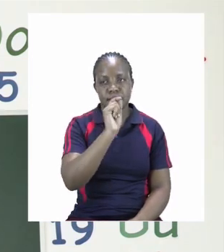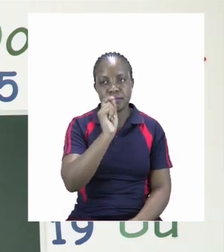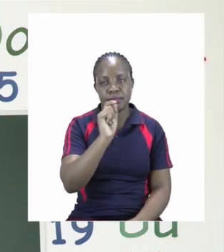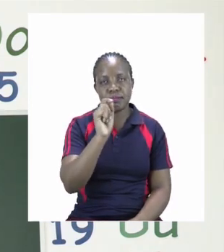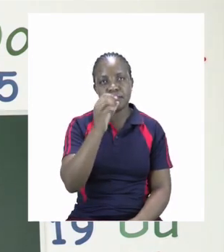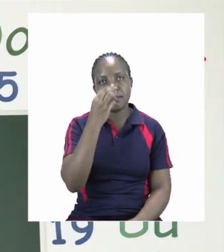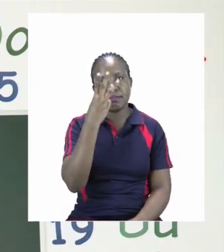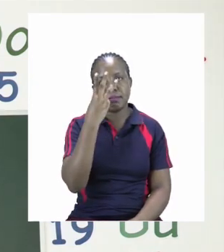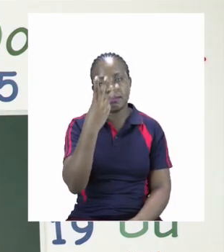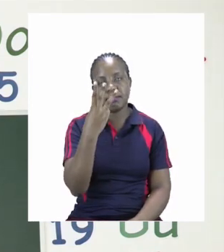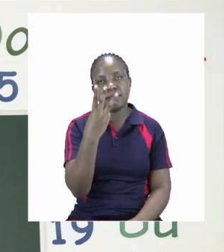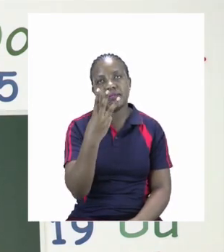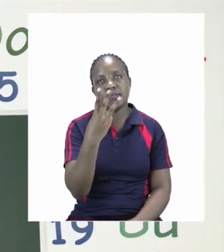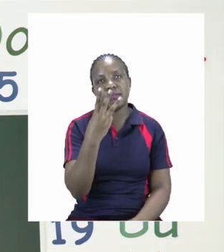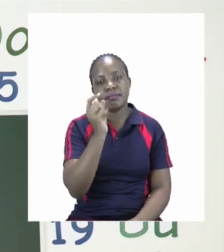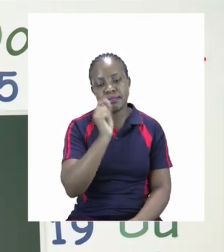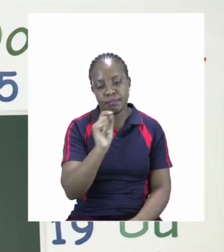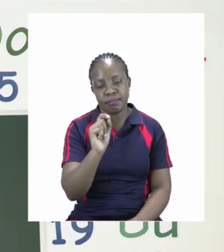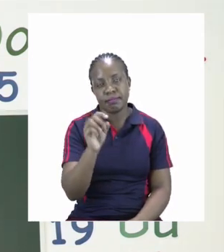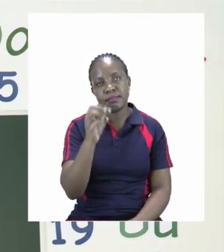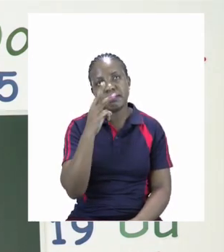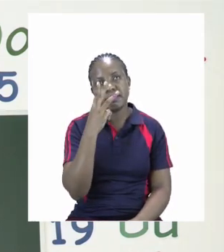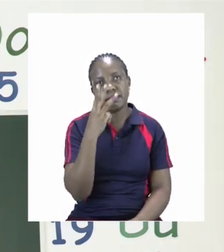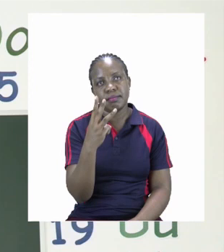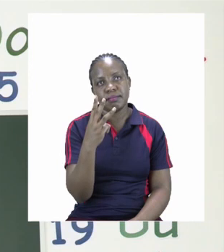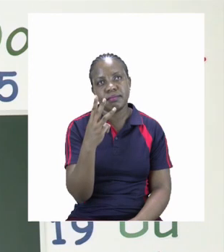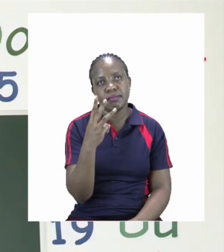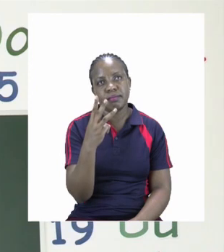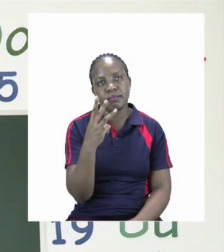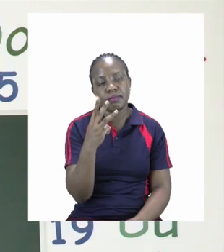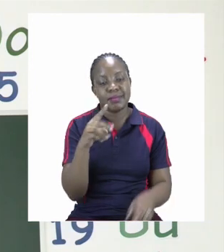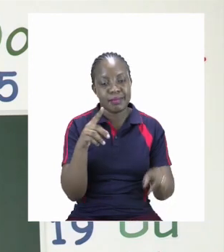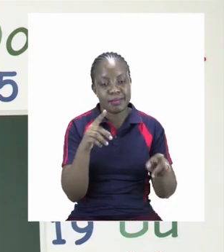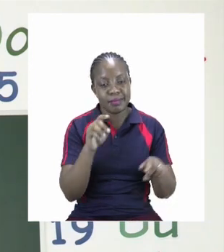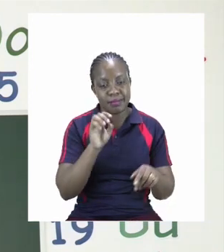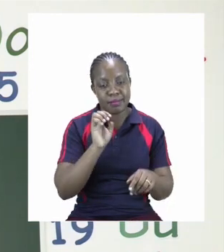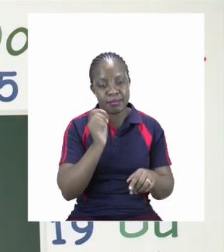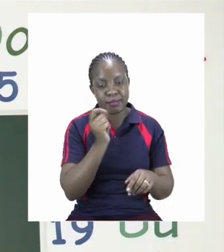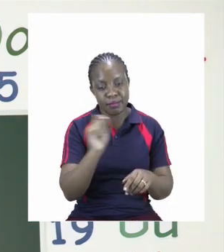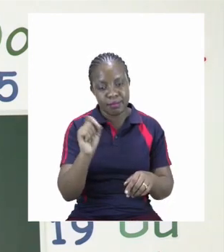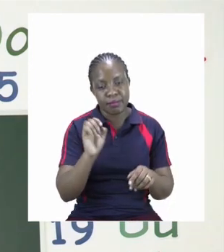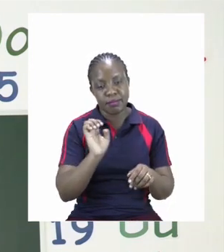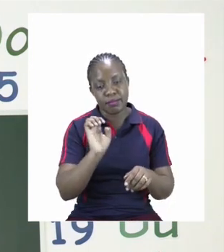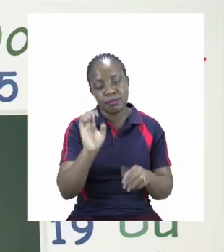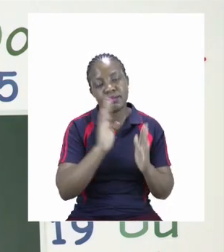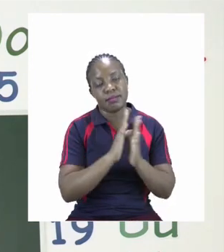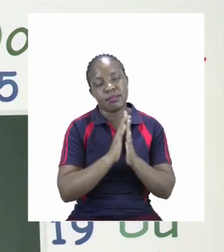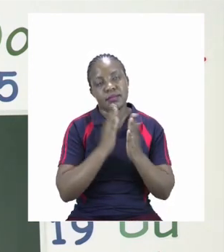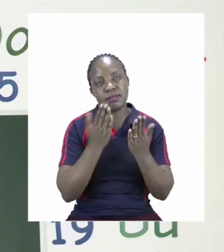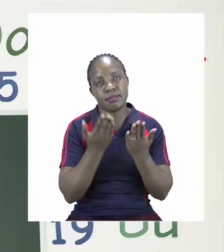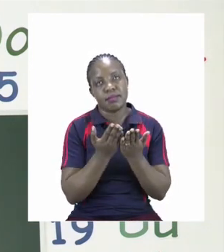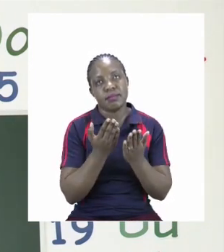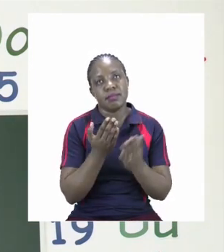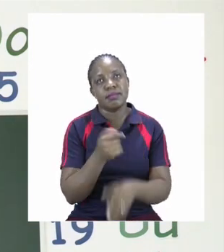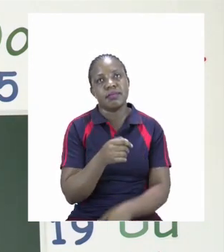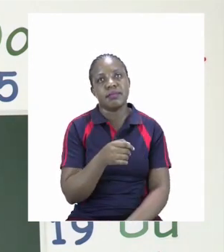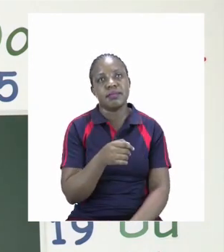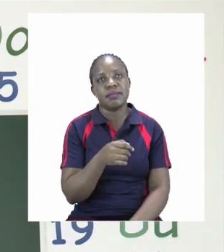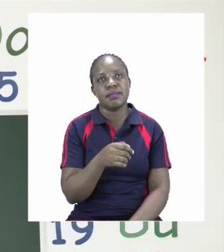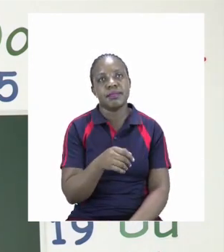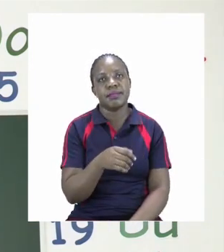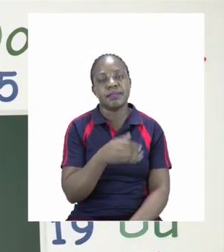the number 3 in your booklets. Well done. After that, let